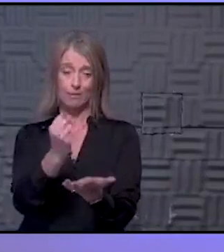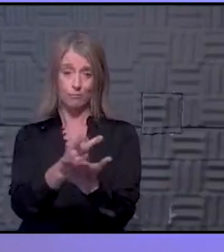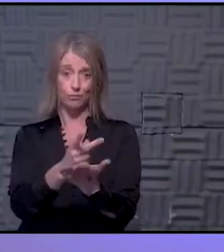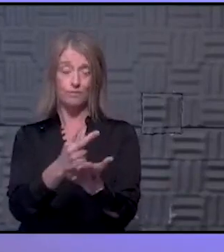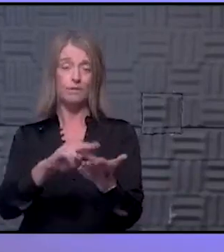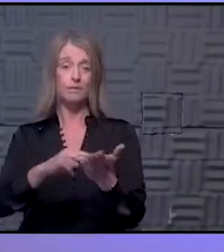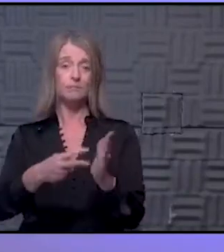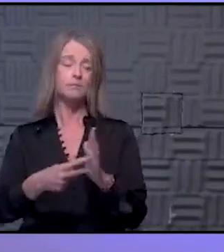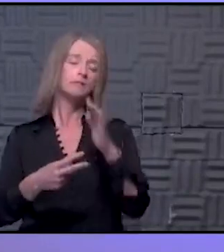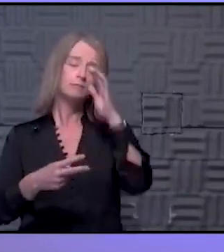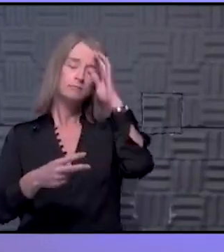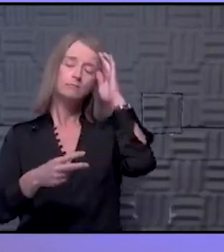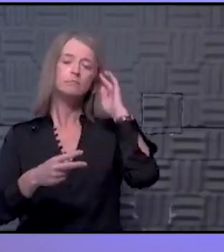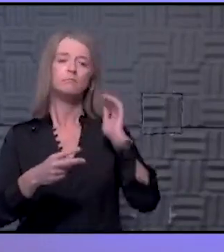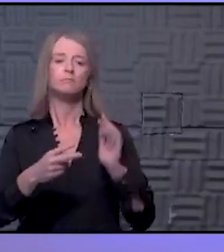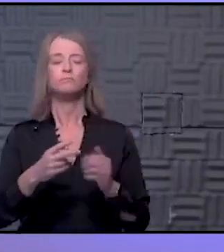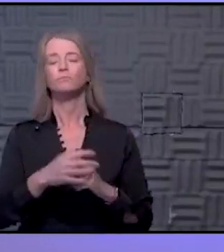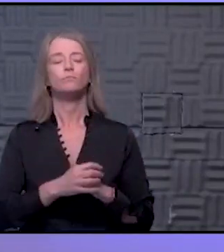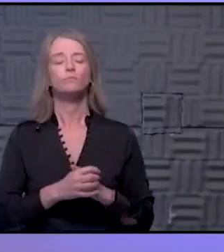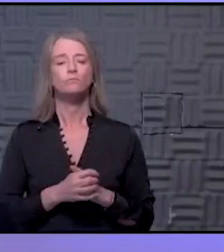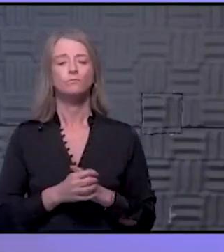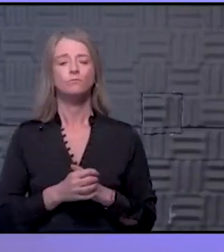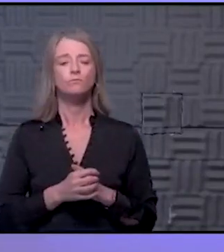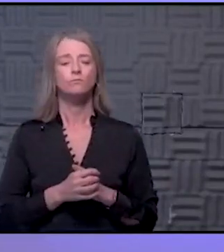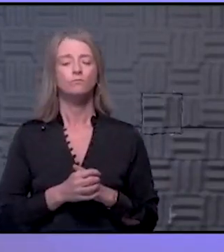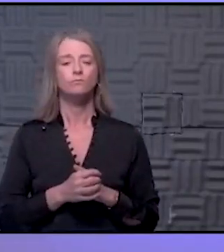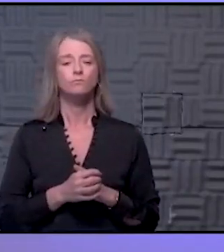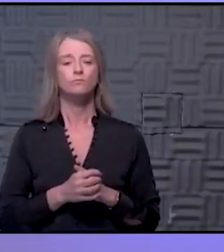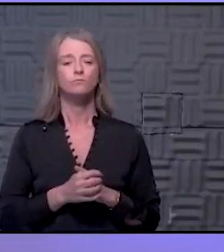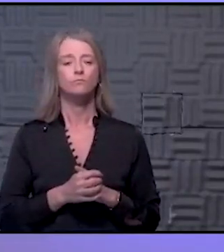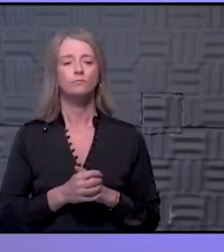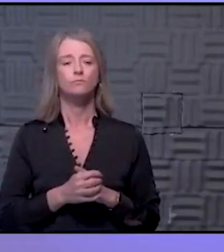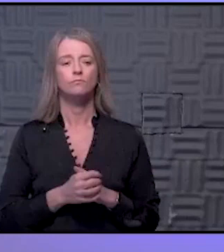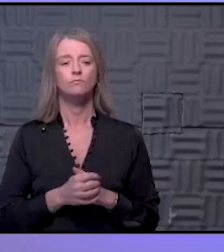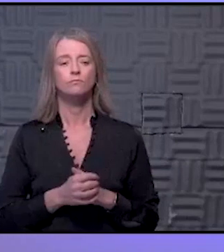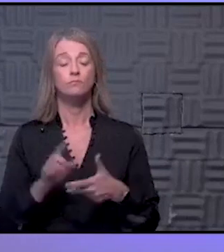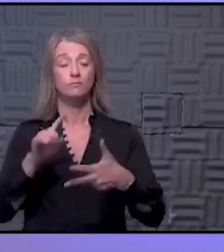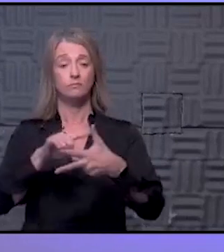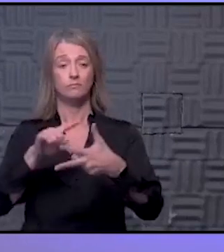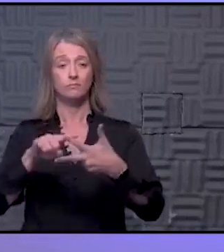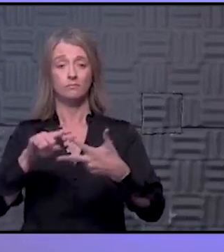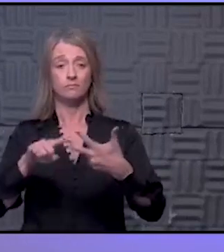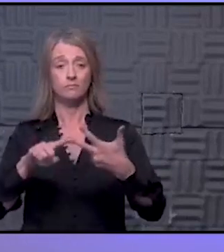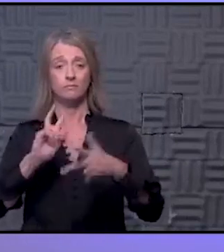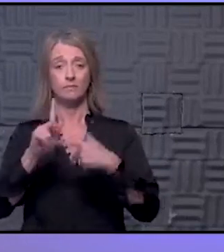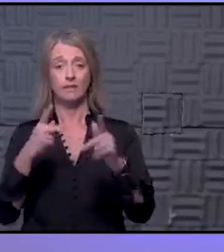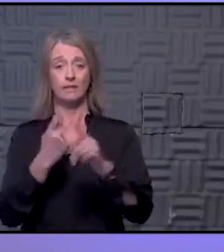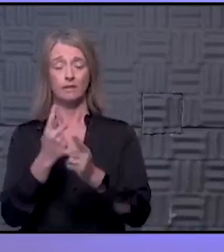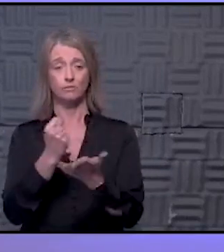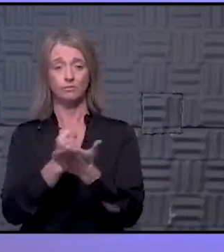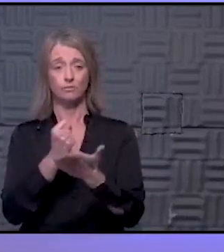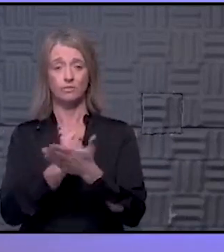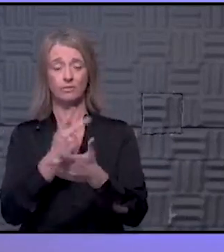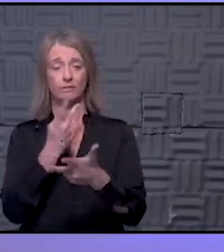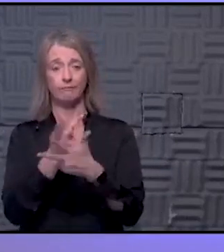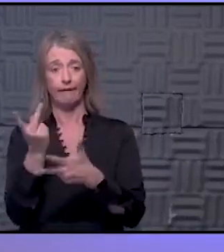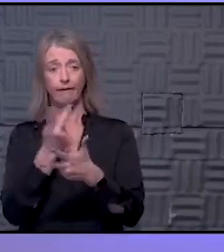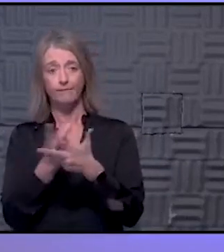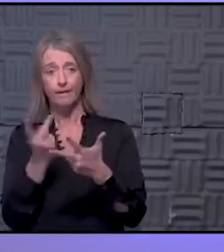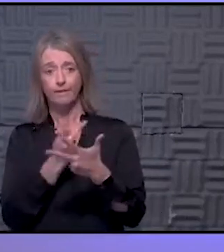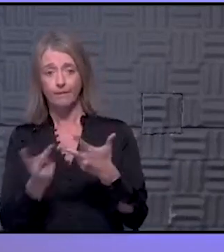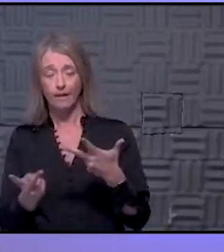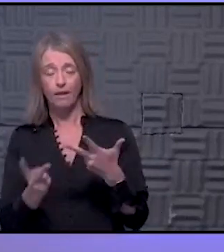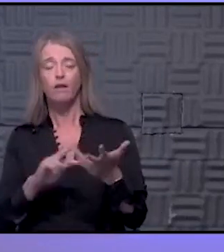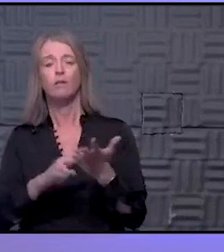to relapse on multiple lines of therapy, but including the main three types of treatment that we consider as, the